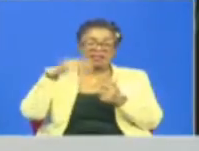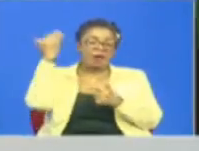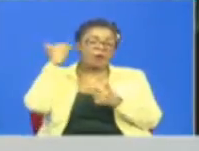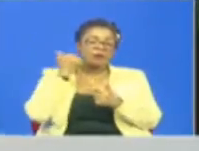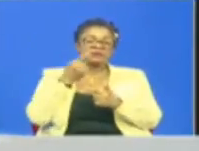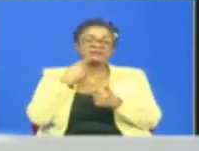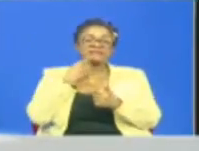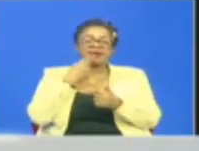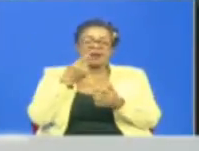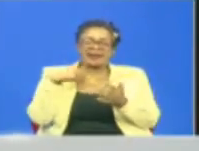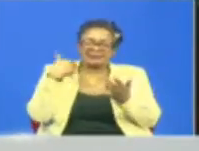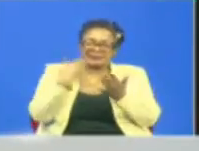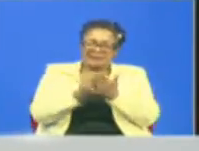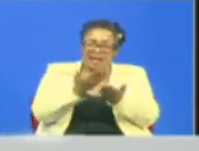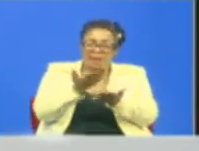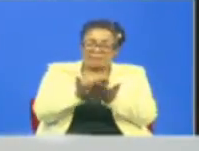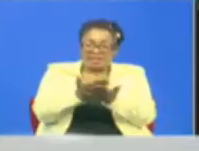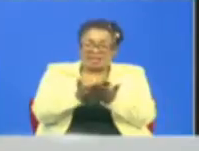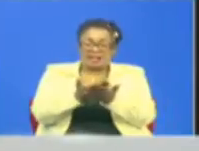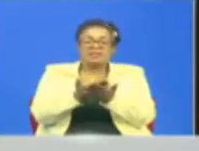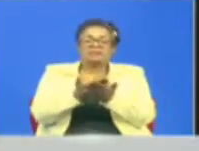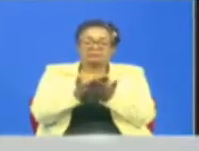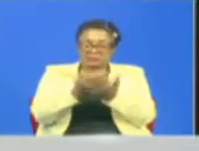is heard, and we are still going to